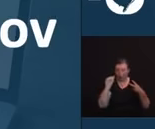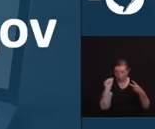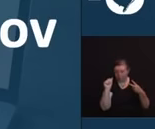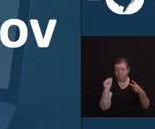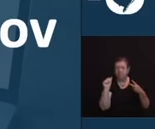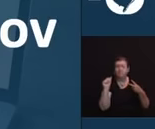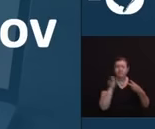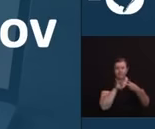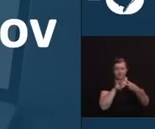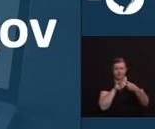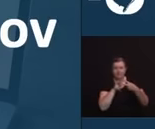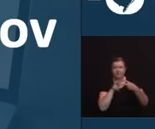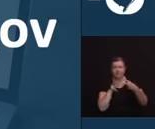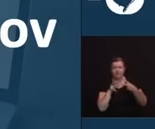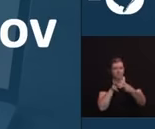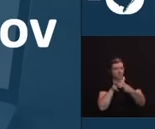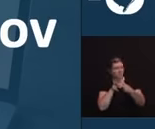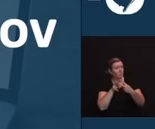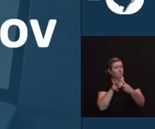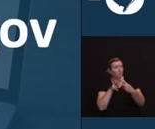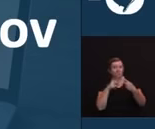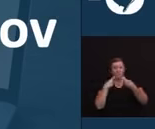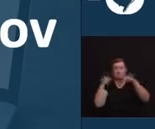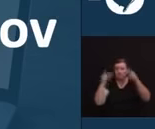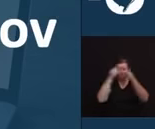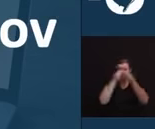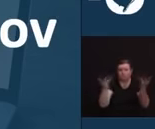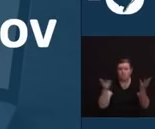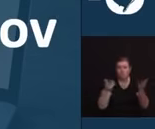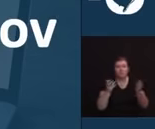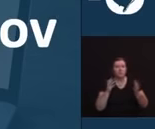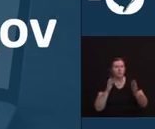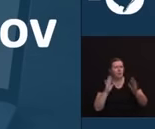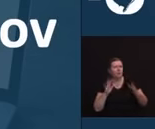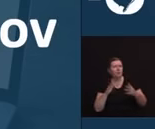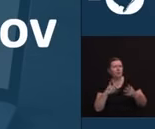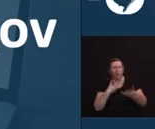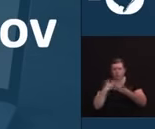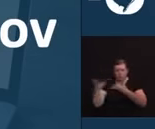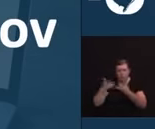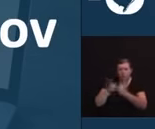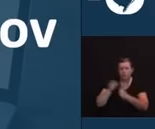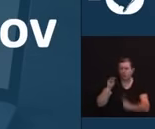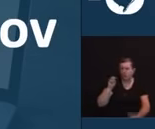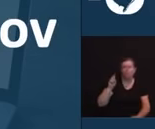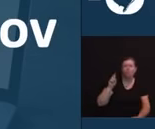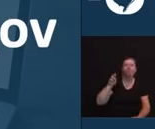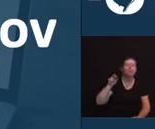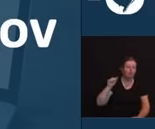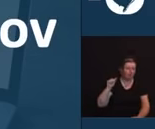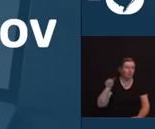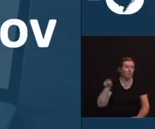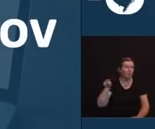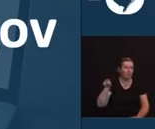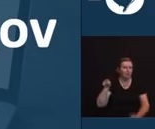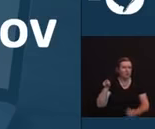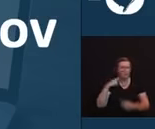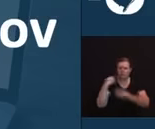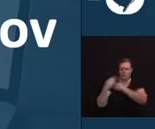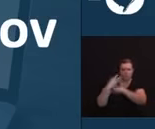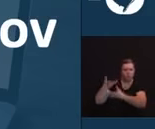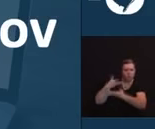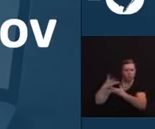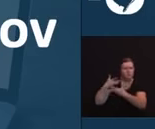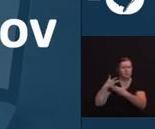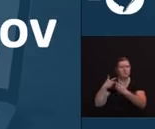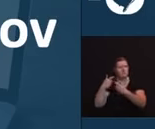back and forth with Stefan Bancel, who was their CEO, who's been a very good advisor to Judy and me and our teams. That's all good news,